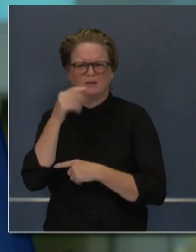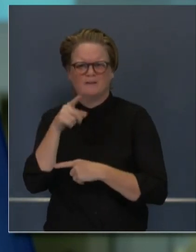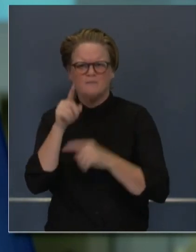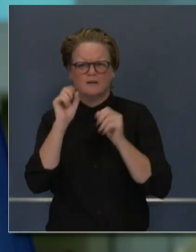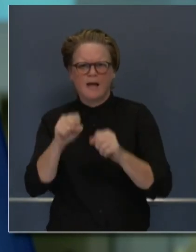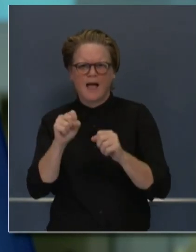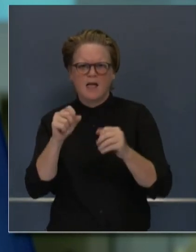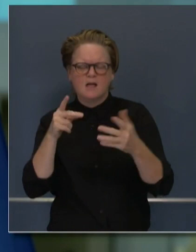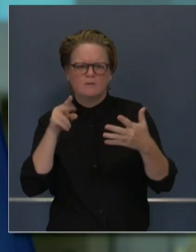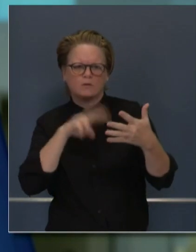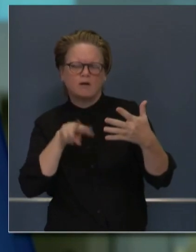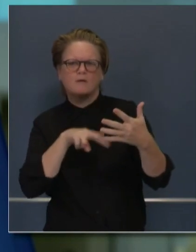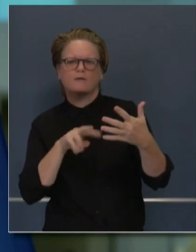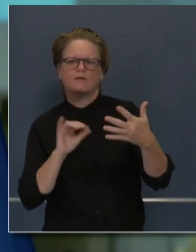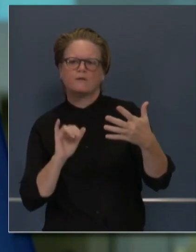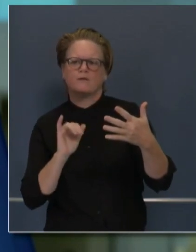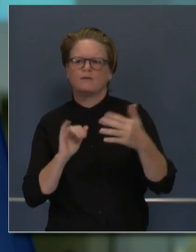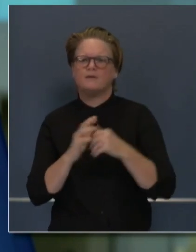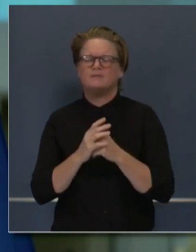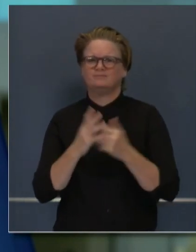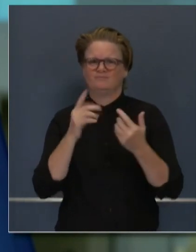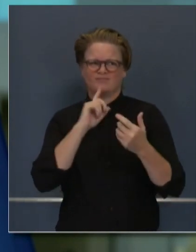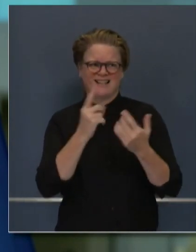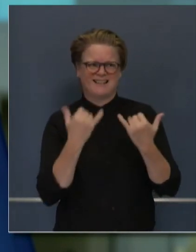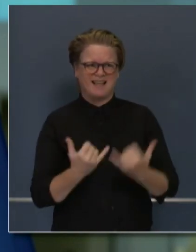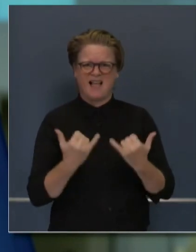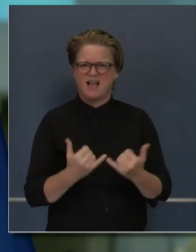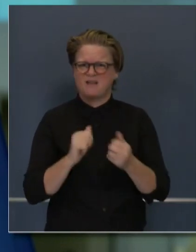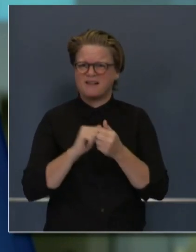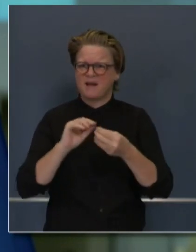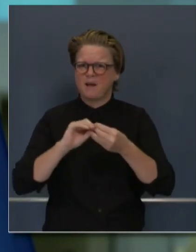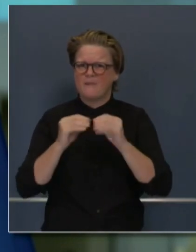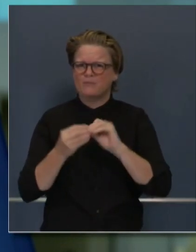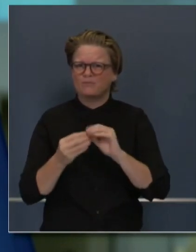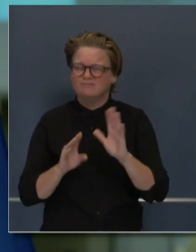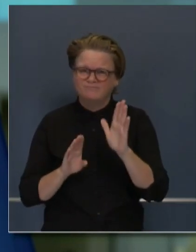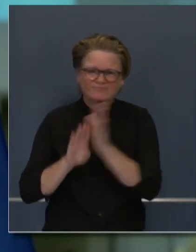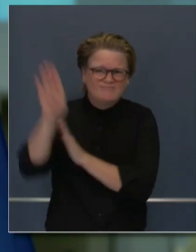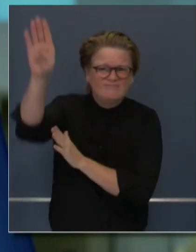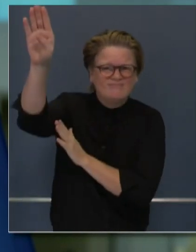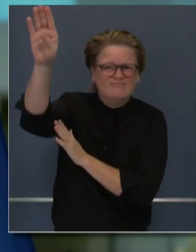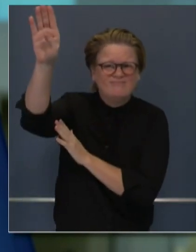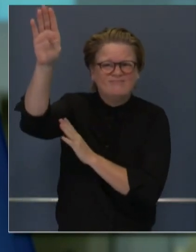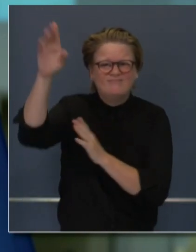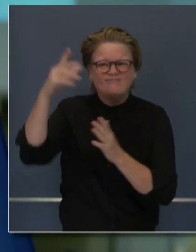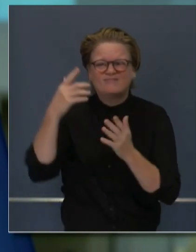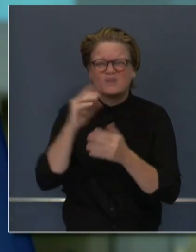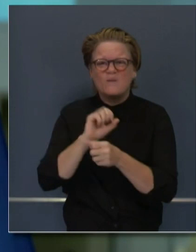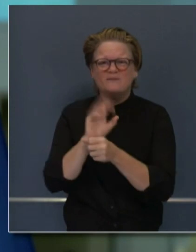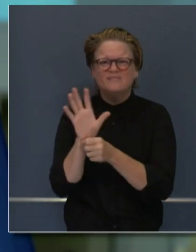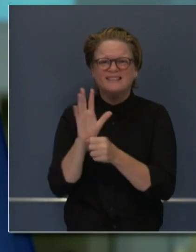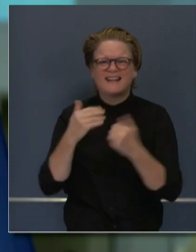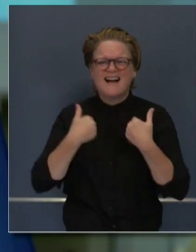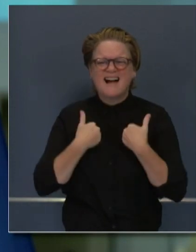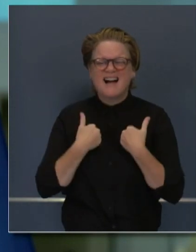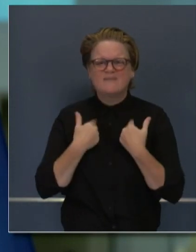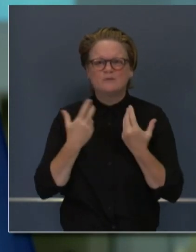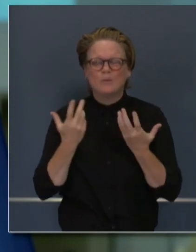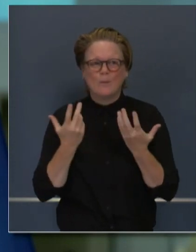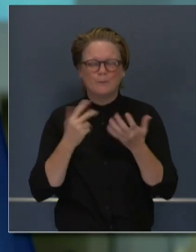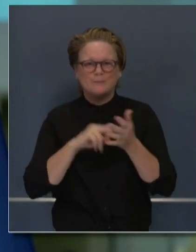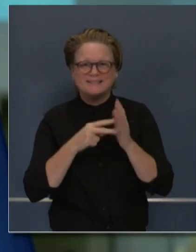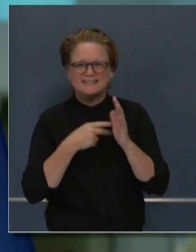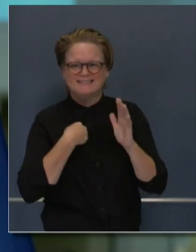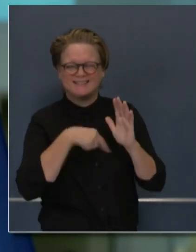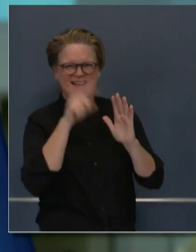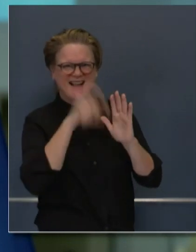case rates going up very quickly, timing is everything with this. We want to make sure as we move forward with